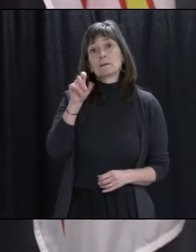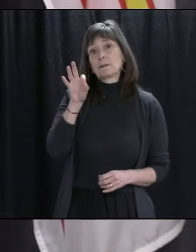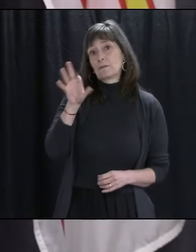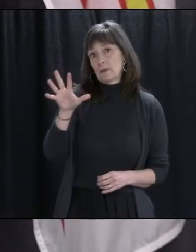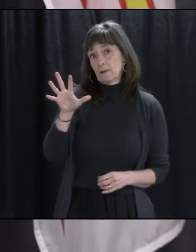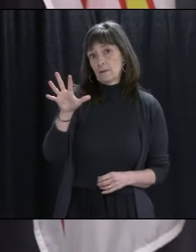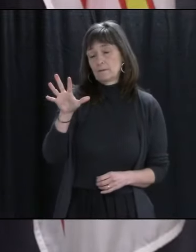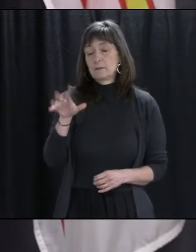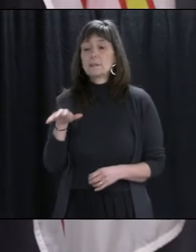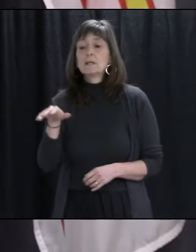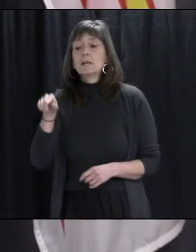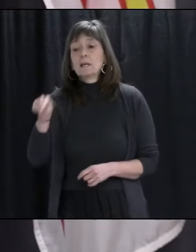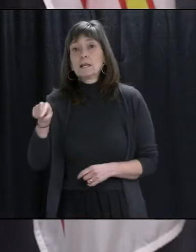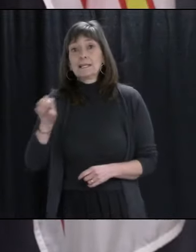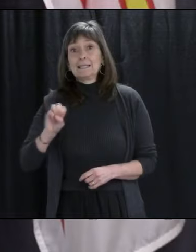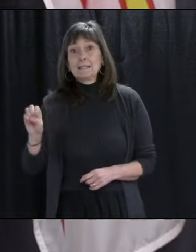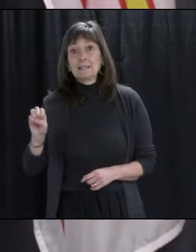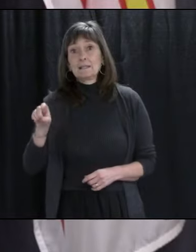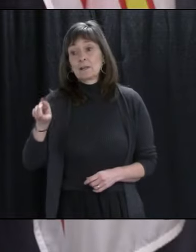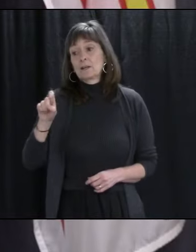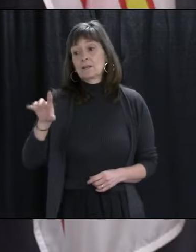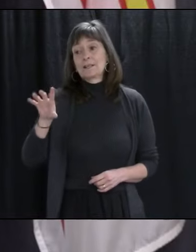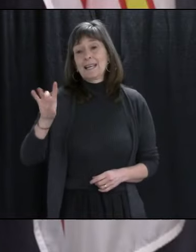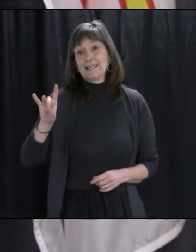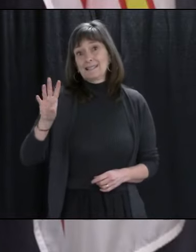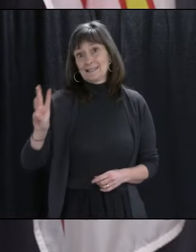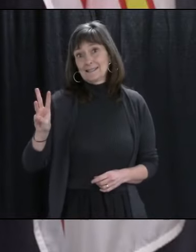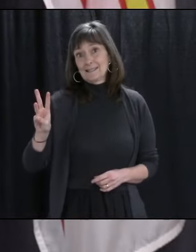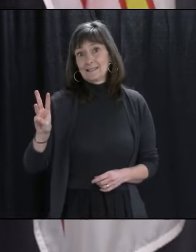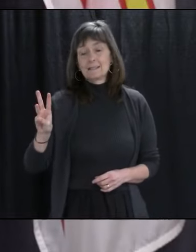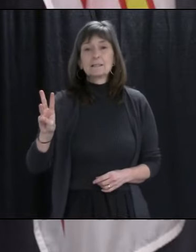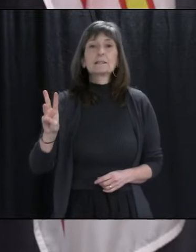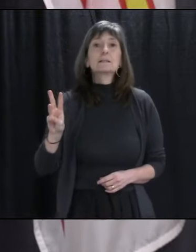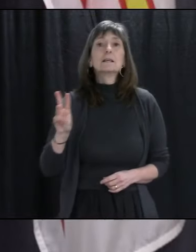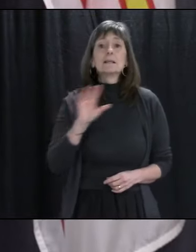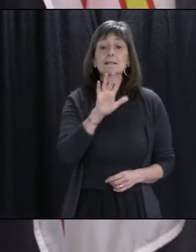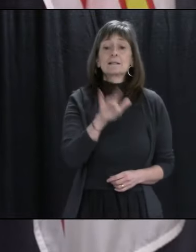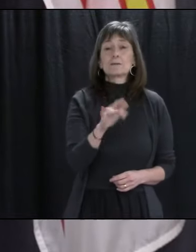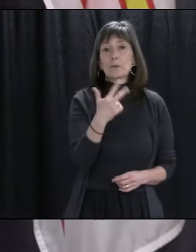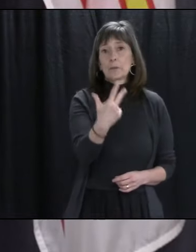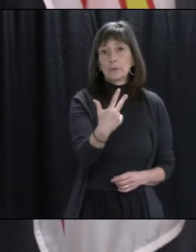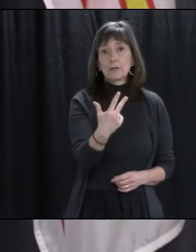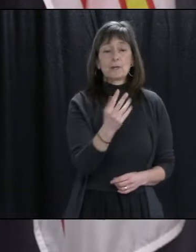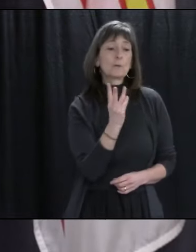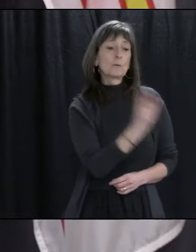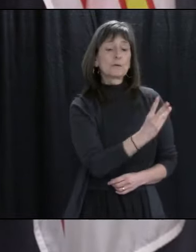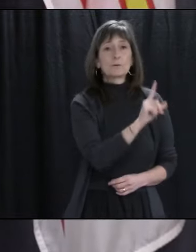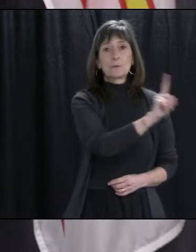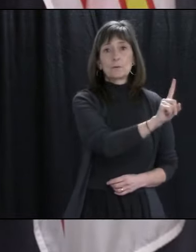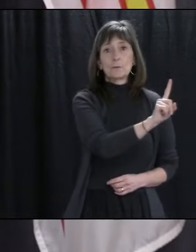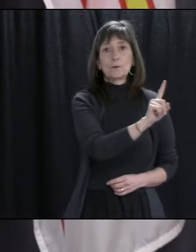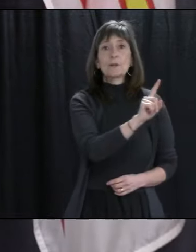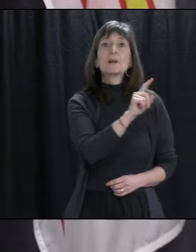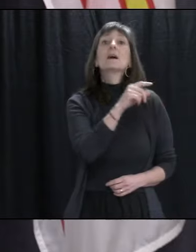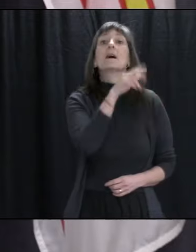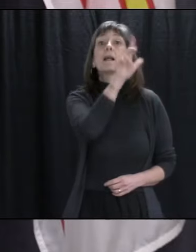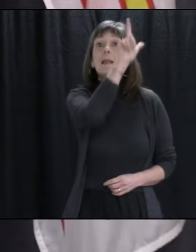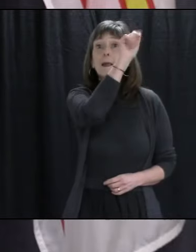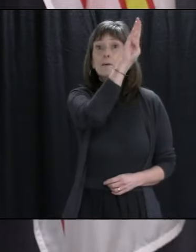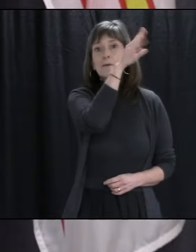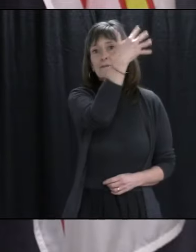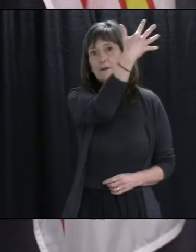195. By region, we have 186 in Eastern Health, 3 in Central, 1 in Western, and 5 in Labrador-Grenfell